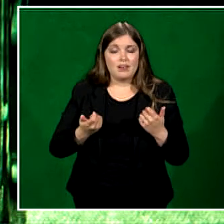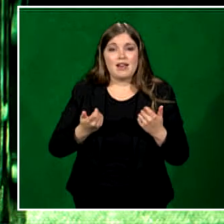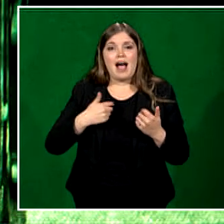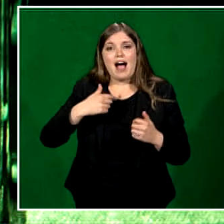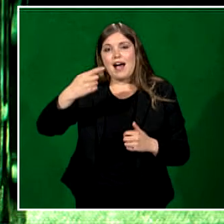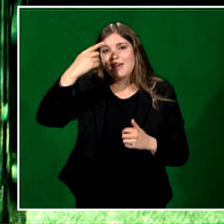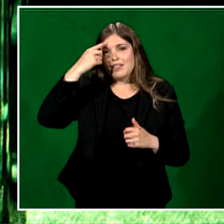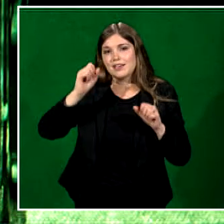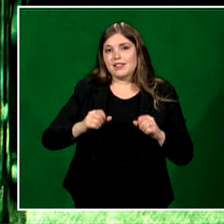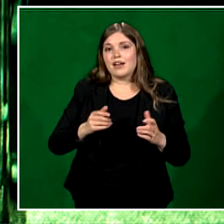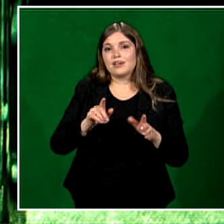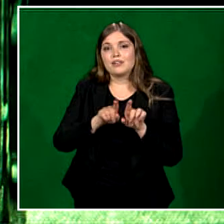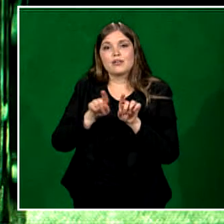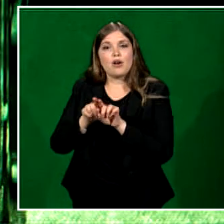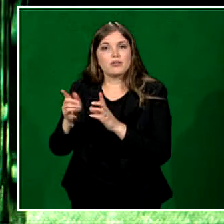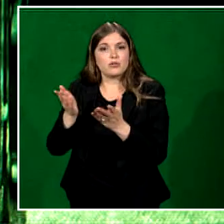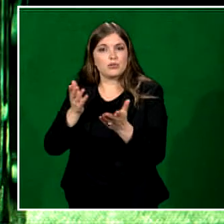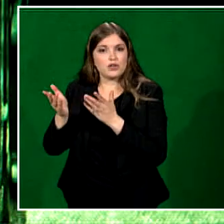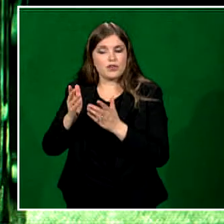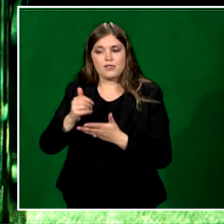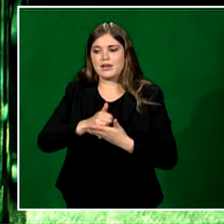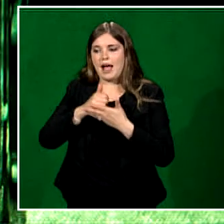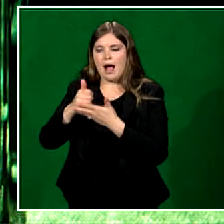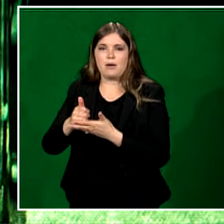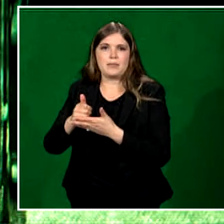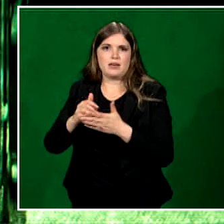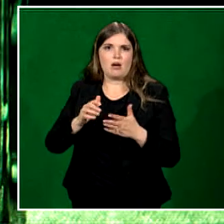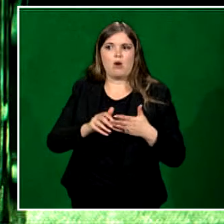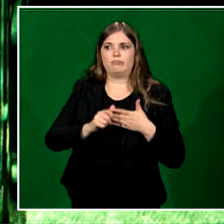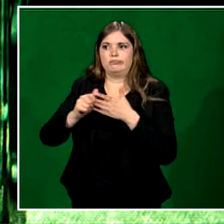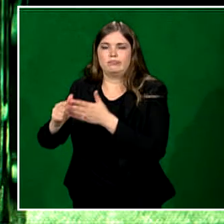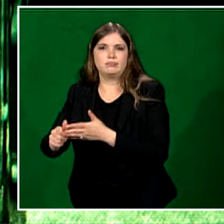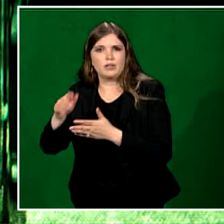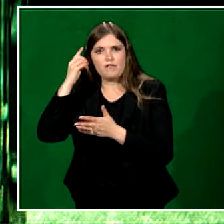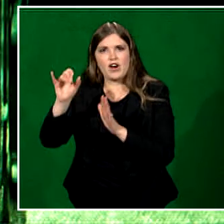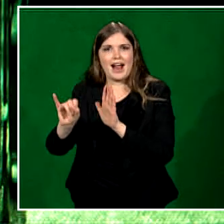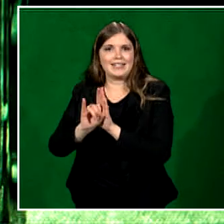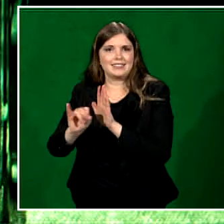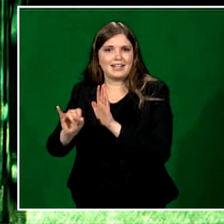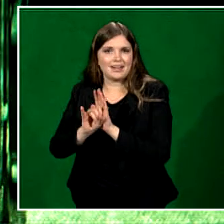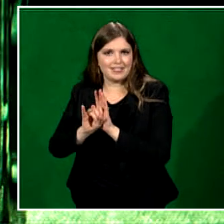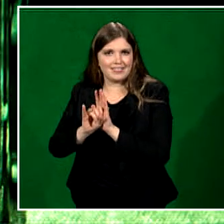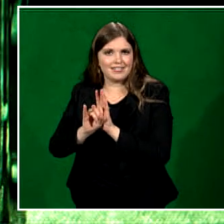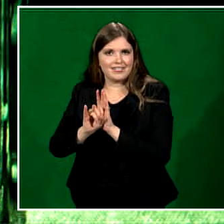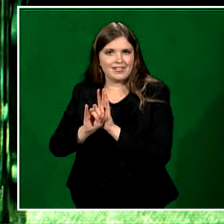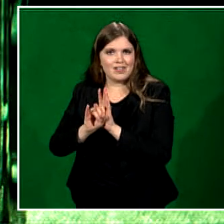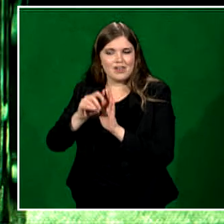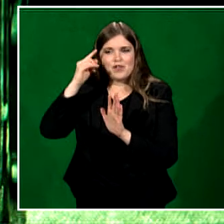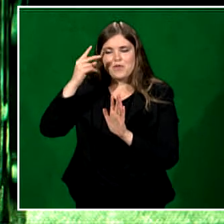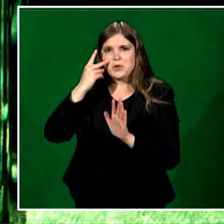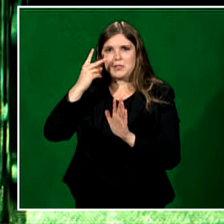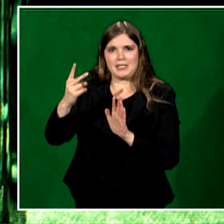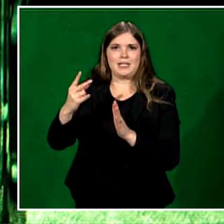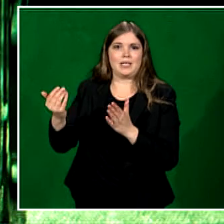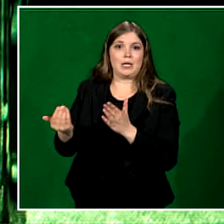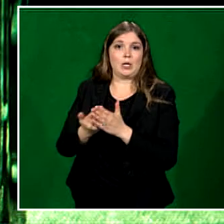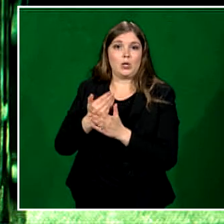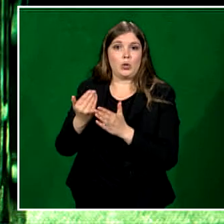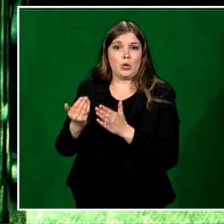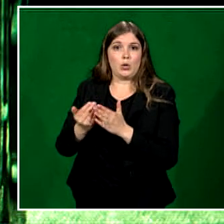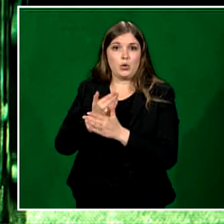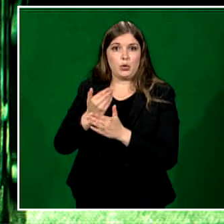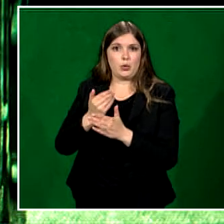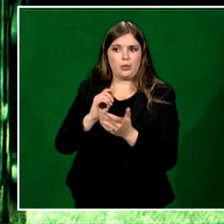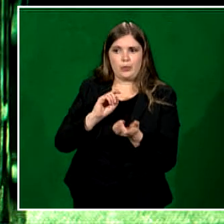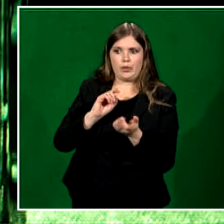could serve to help it sort of be an avenue of identity for seeing these new